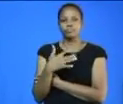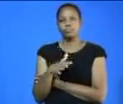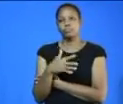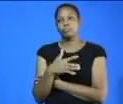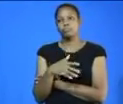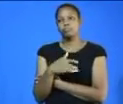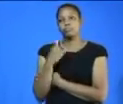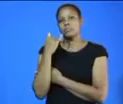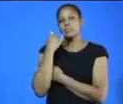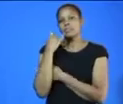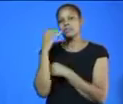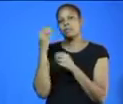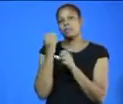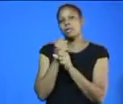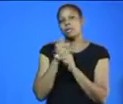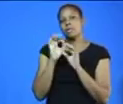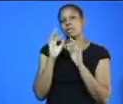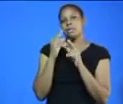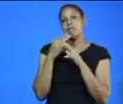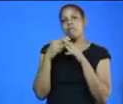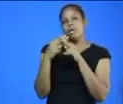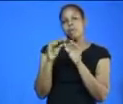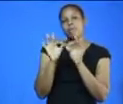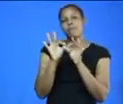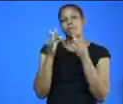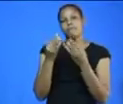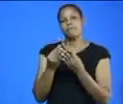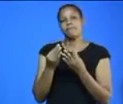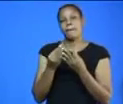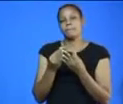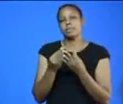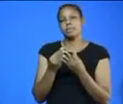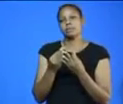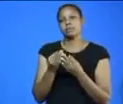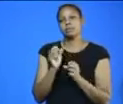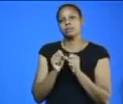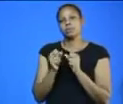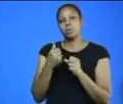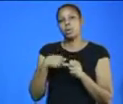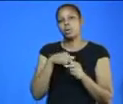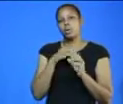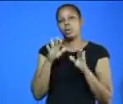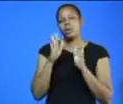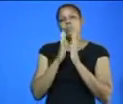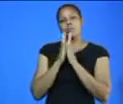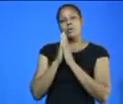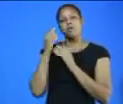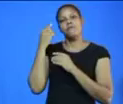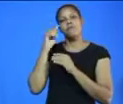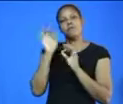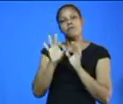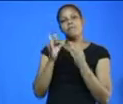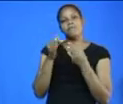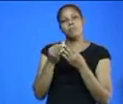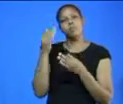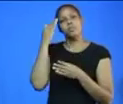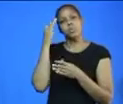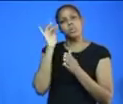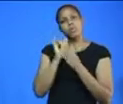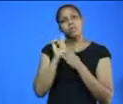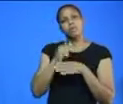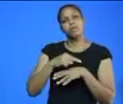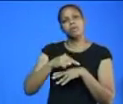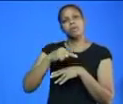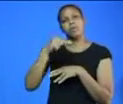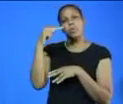If I would get a name of the family so we could at least lift up the family in prayer, but I know that the North Street family would